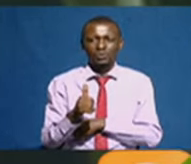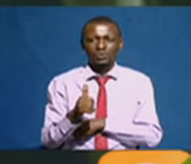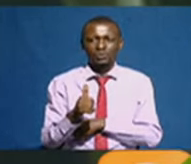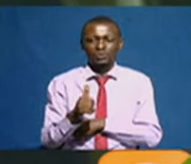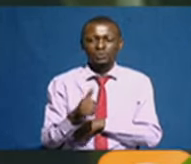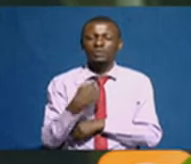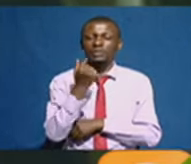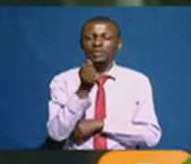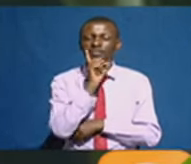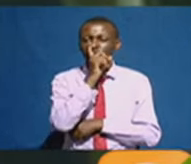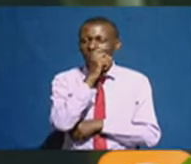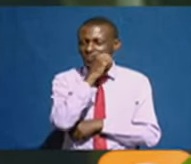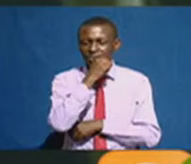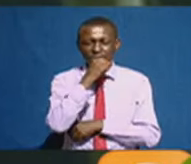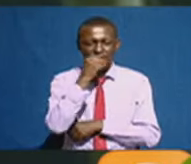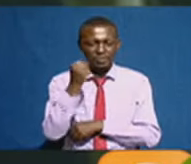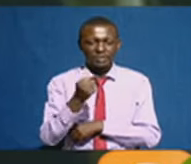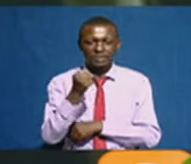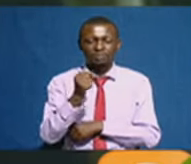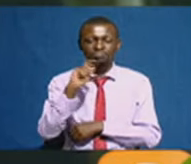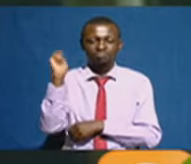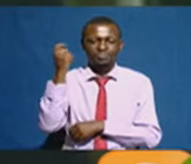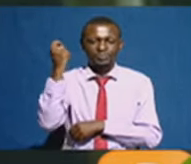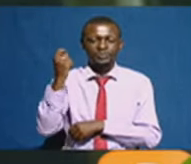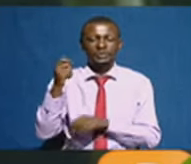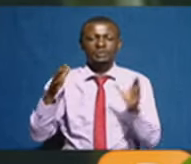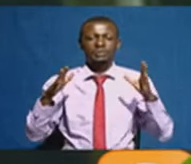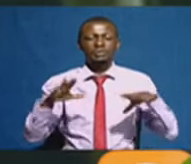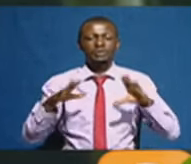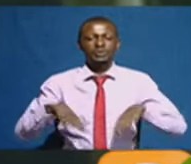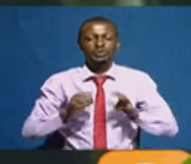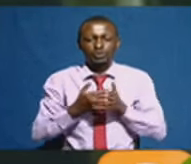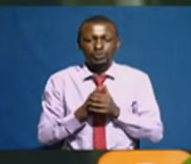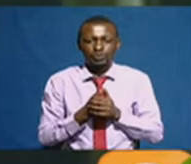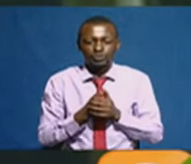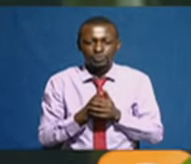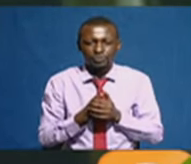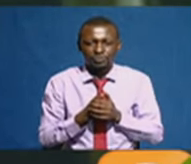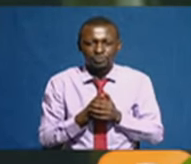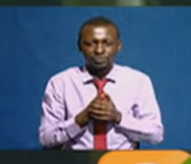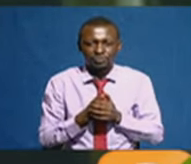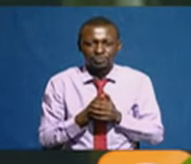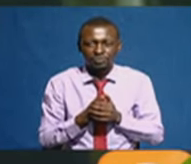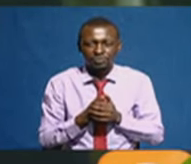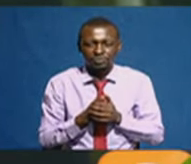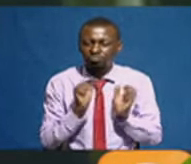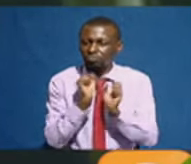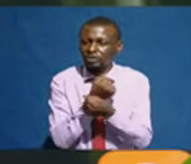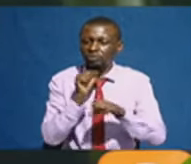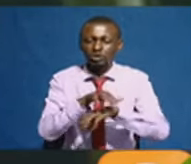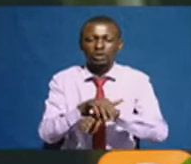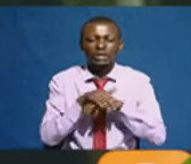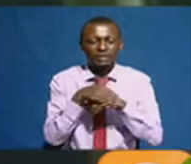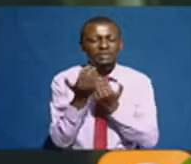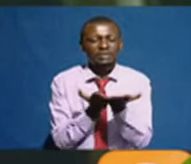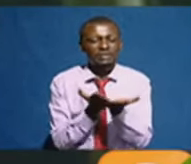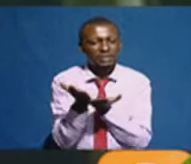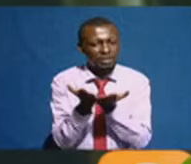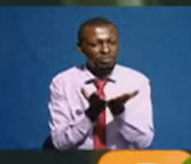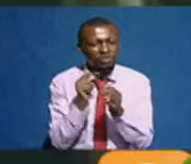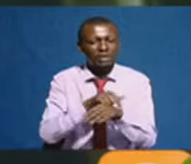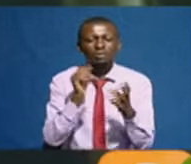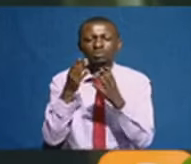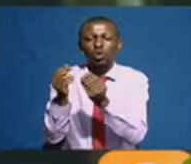say here that it is Kenyans, it is patients that are approaching those facilities, they cannot get any service.